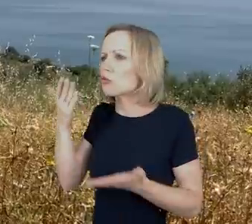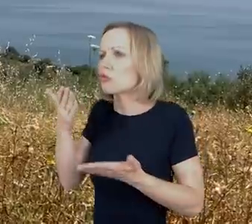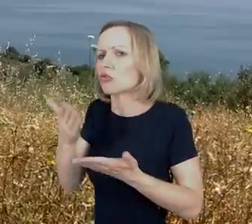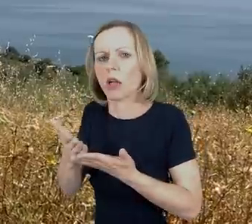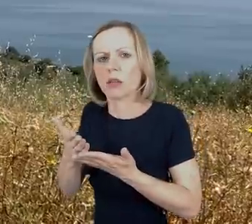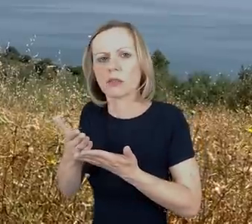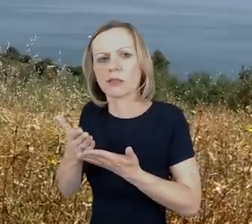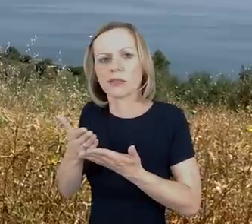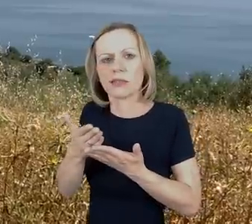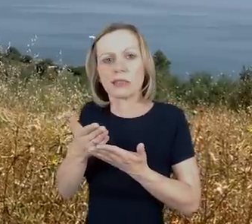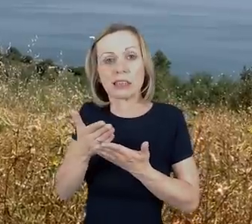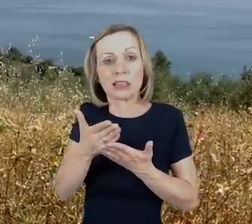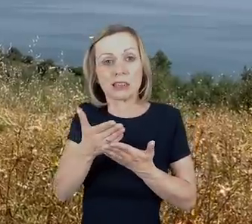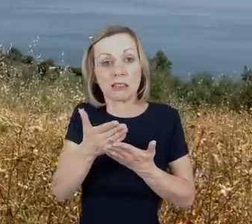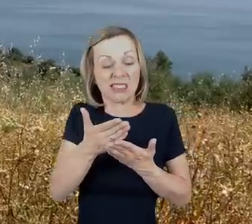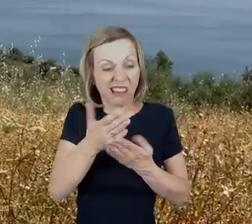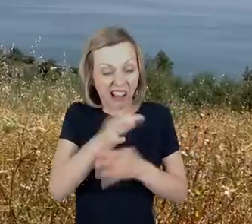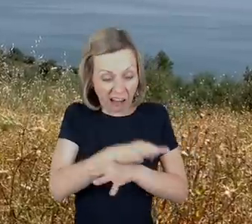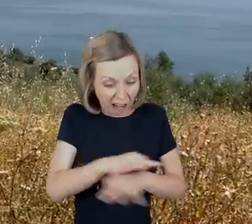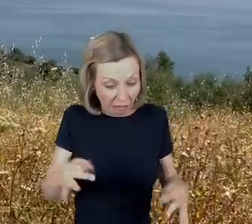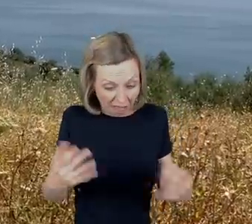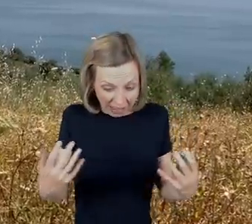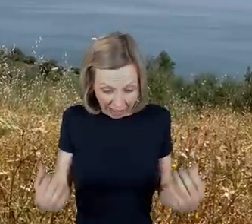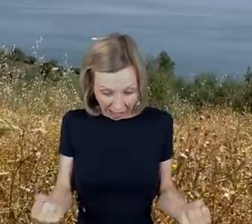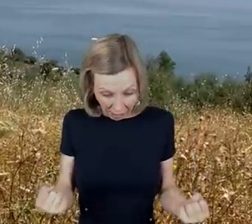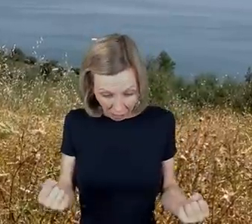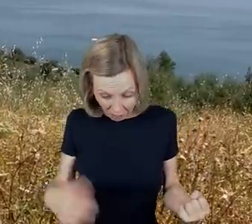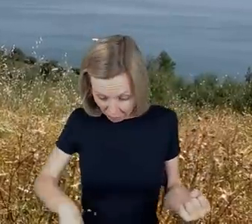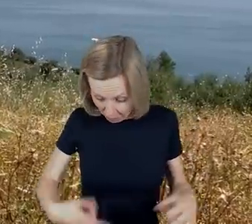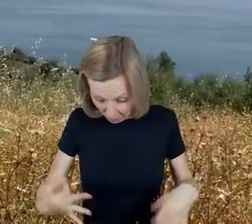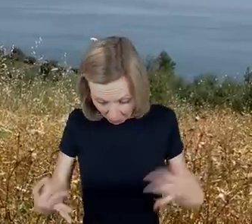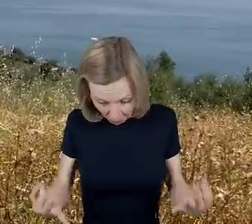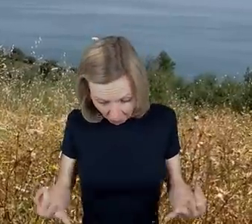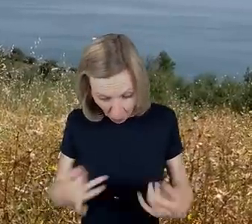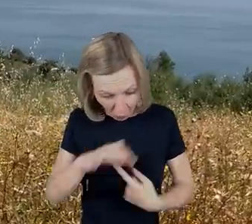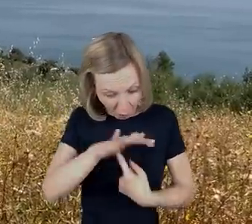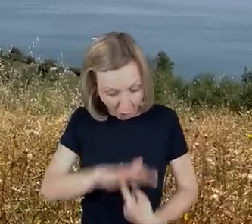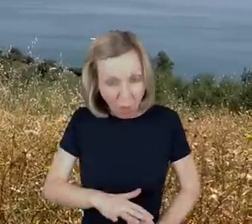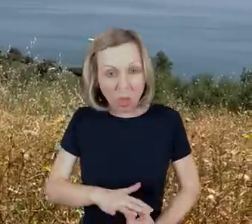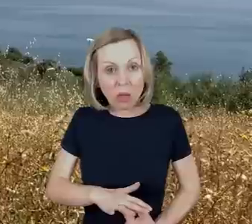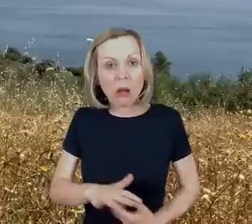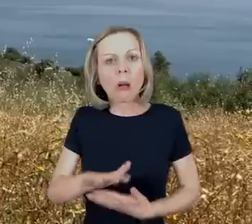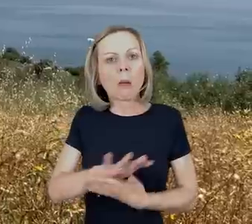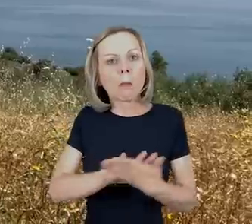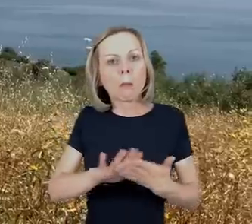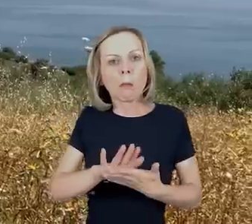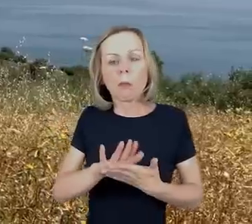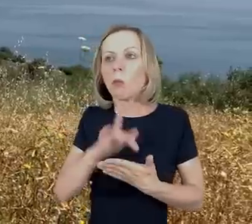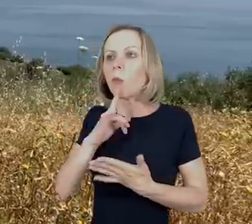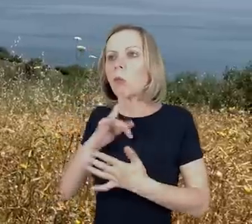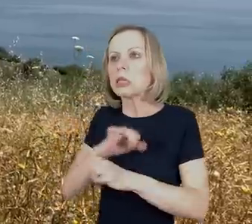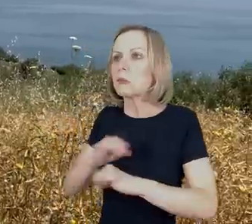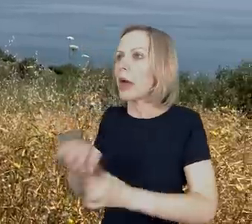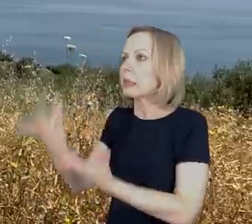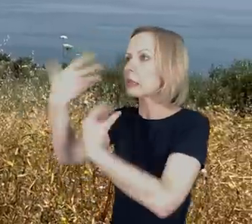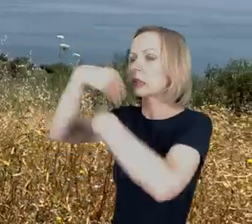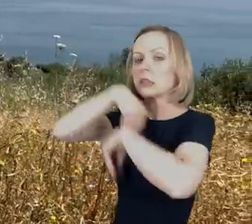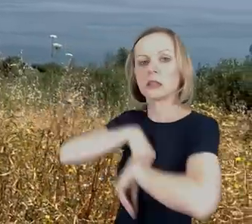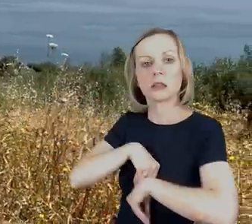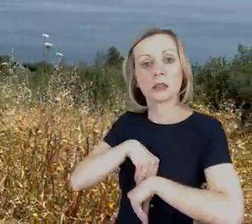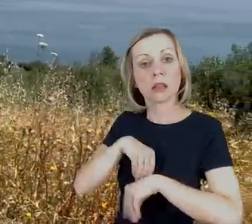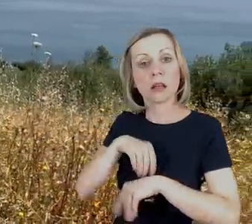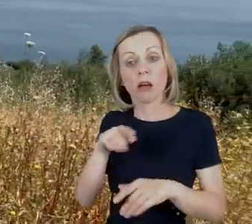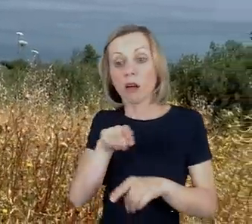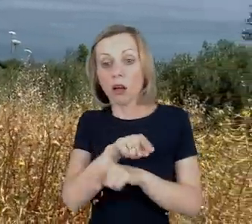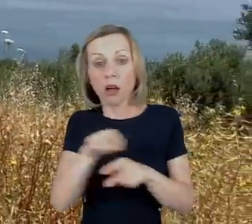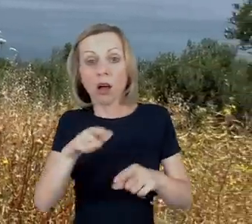to trust. The poorer you are, the more you will make room. The